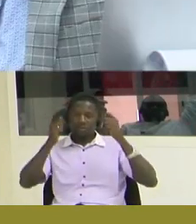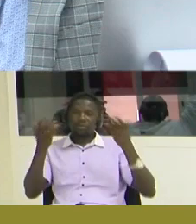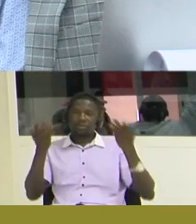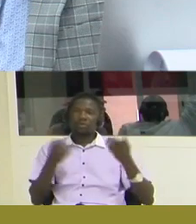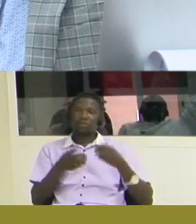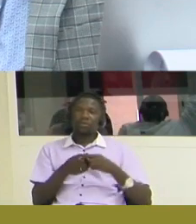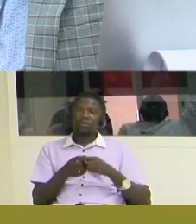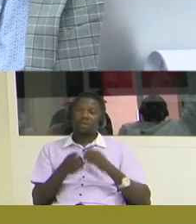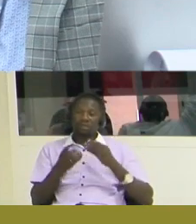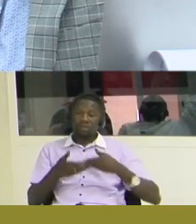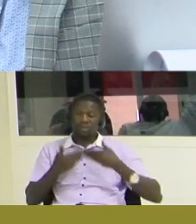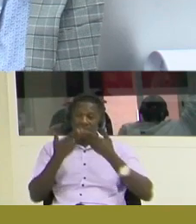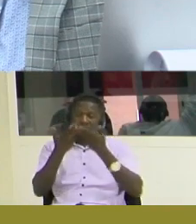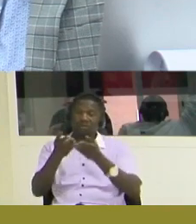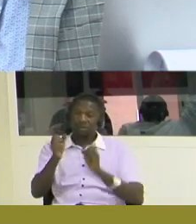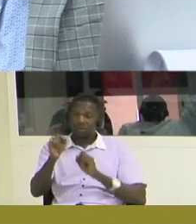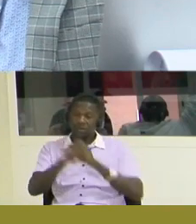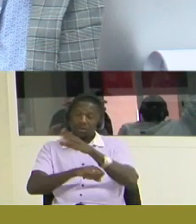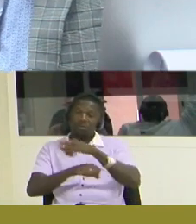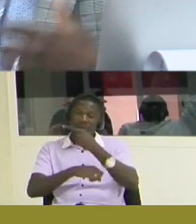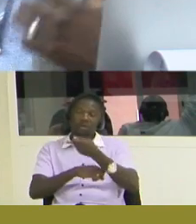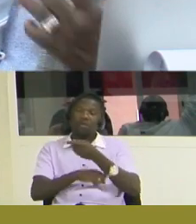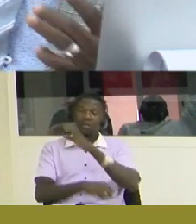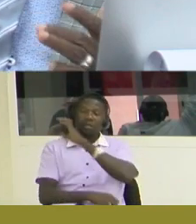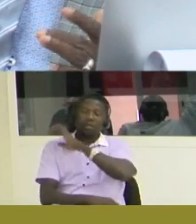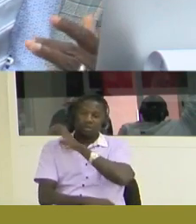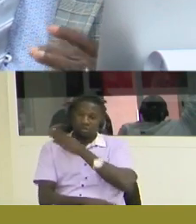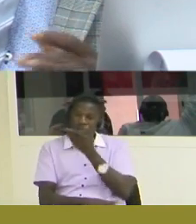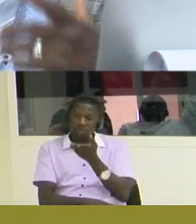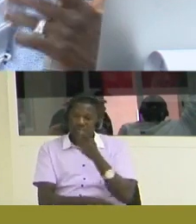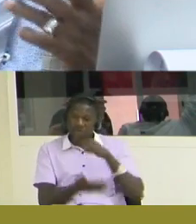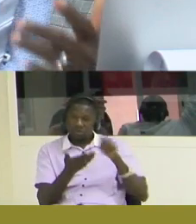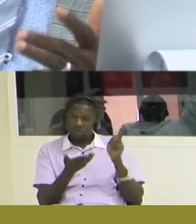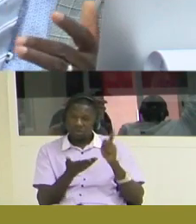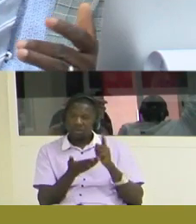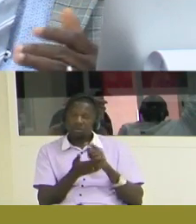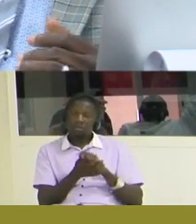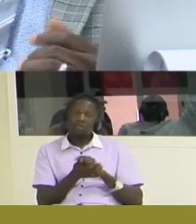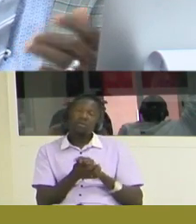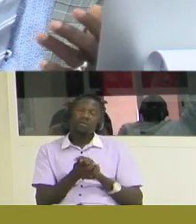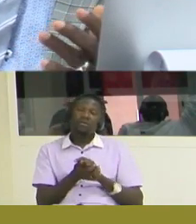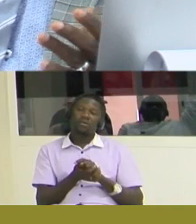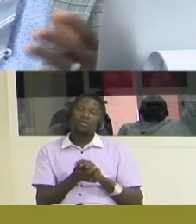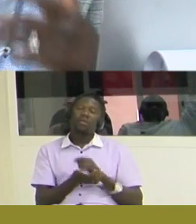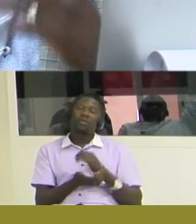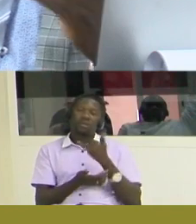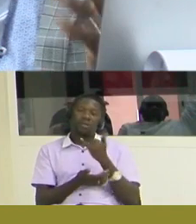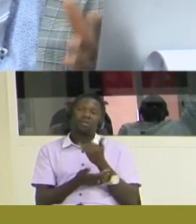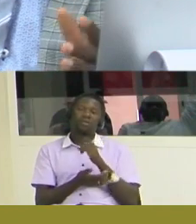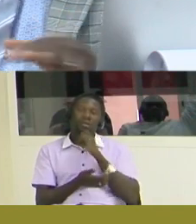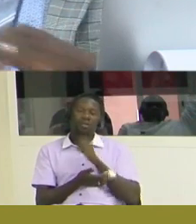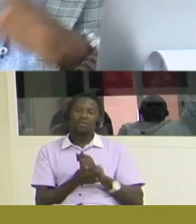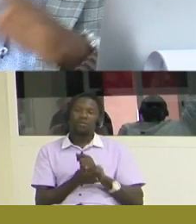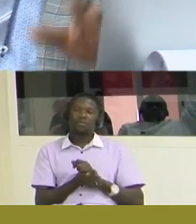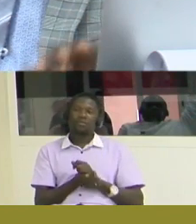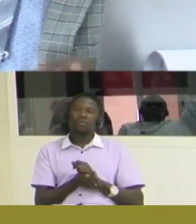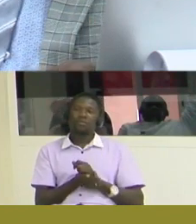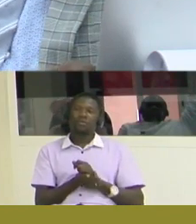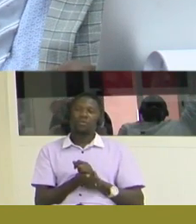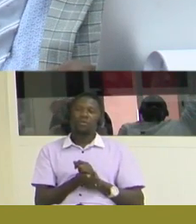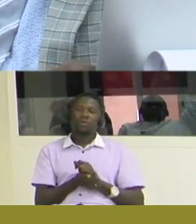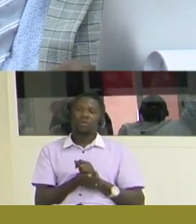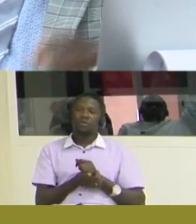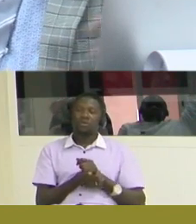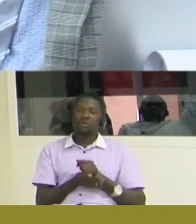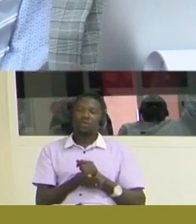the consul correct yes sir so the Consul made the decision for the security chiefs to go ahead and cross